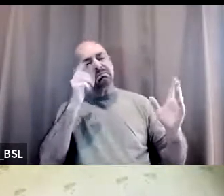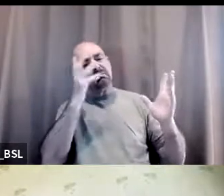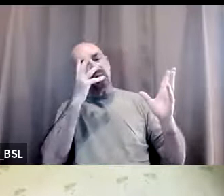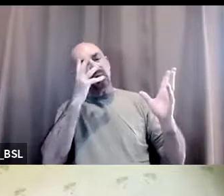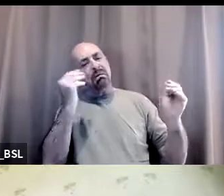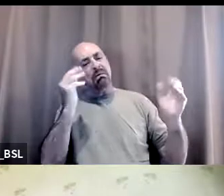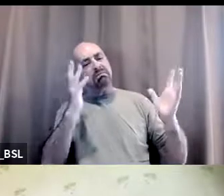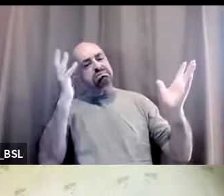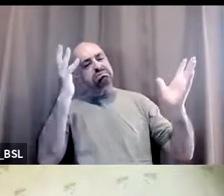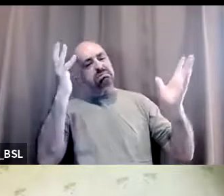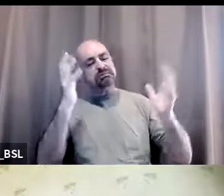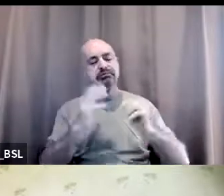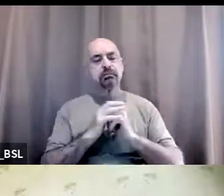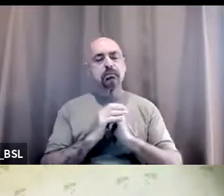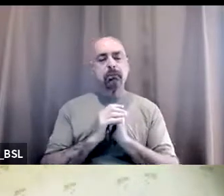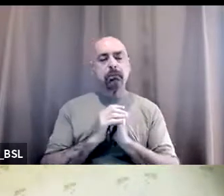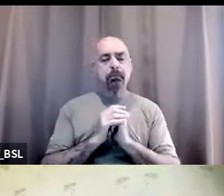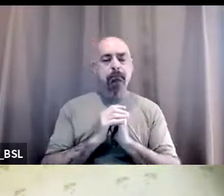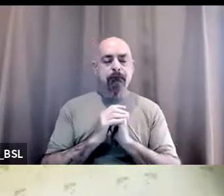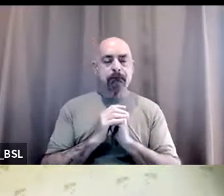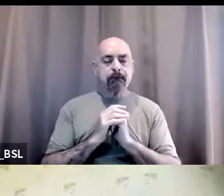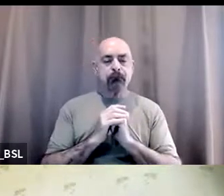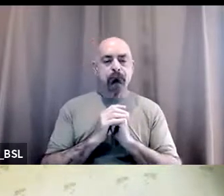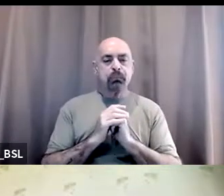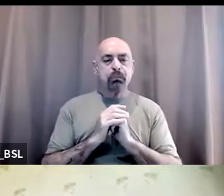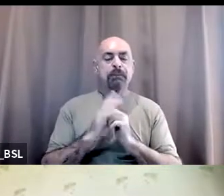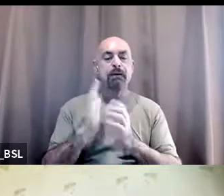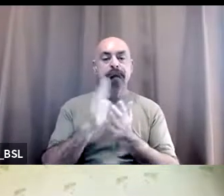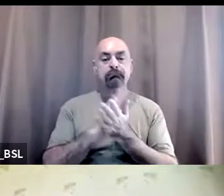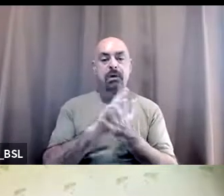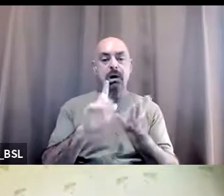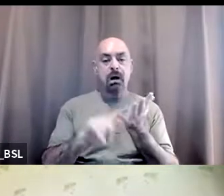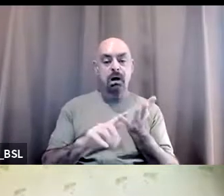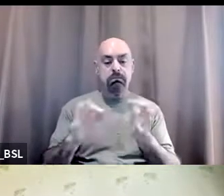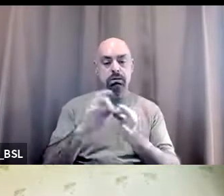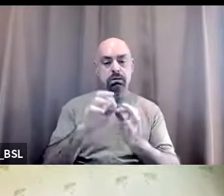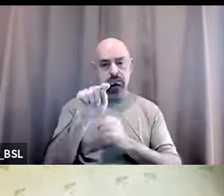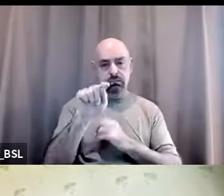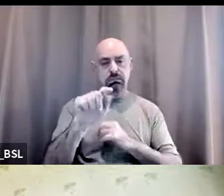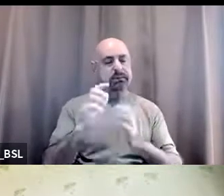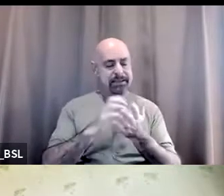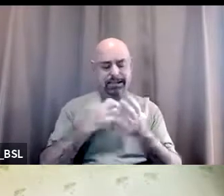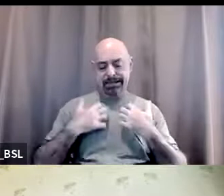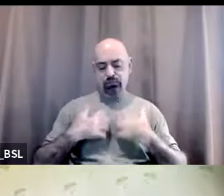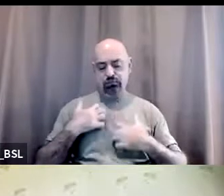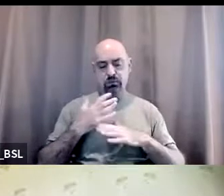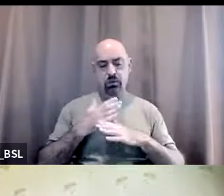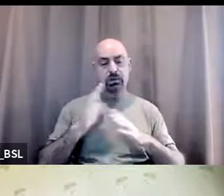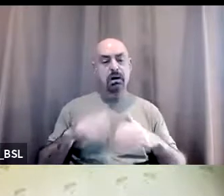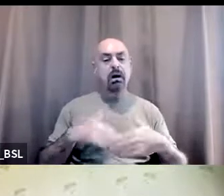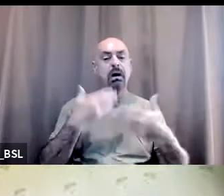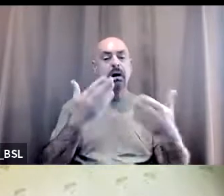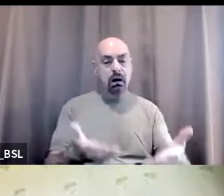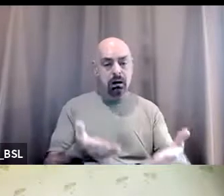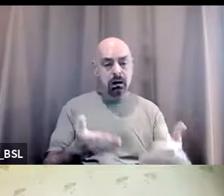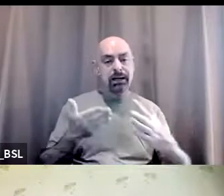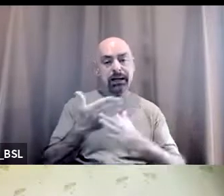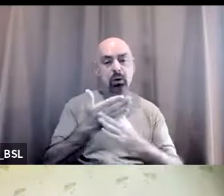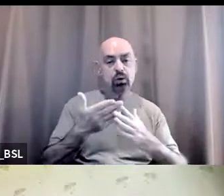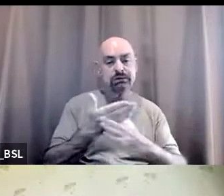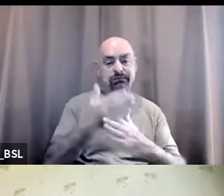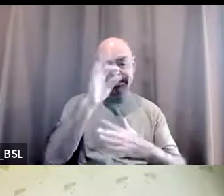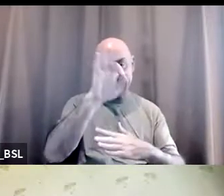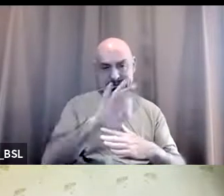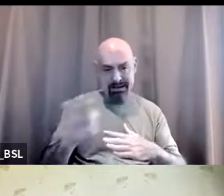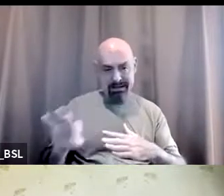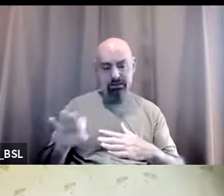Now, the Hub, I think, do very interesting work in that they combine the delivery of inclusive design and accessibility